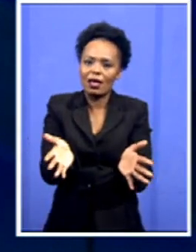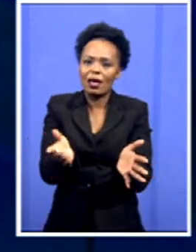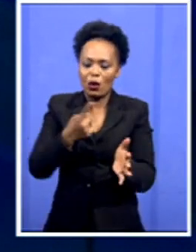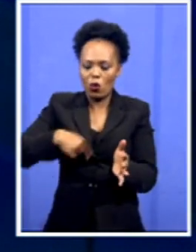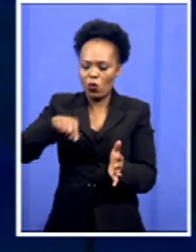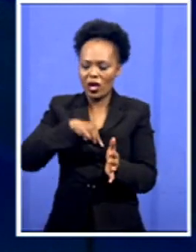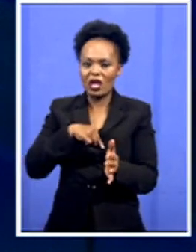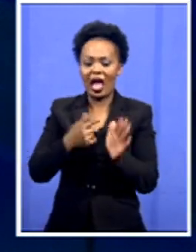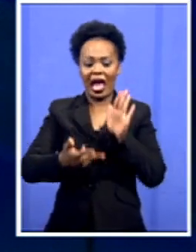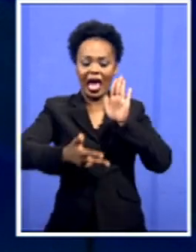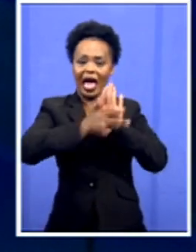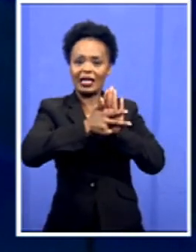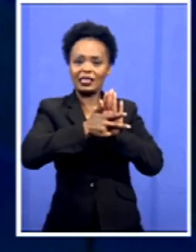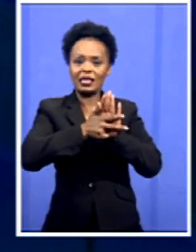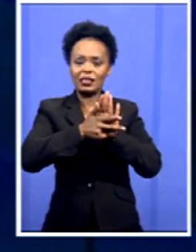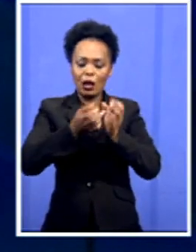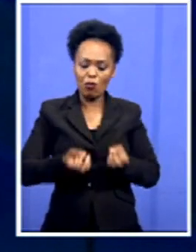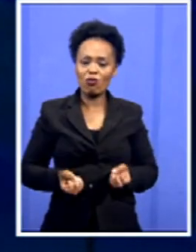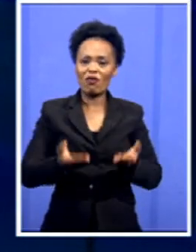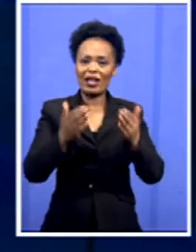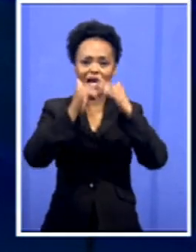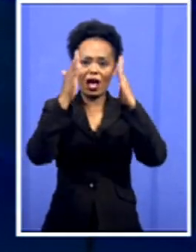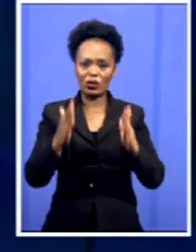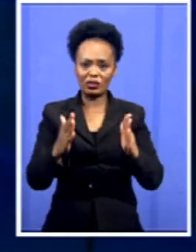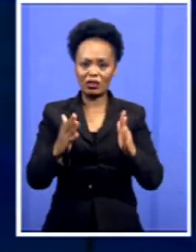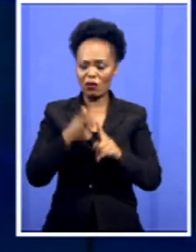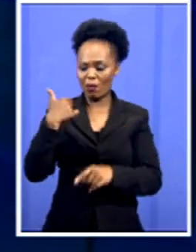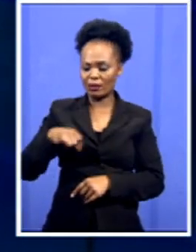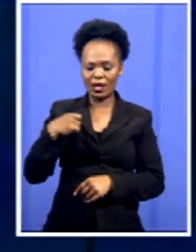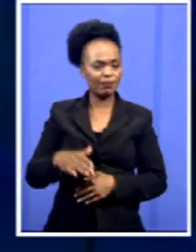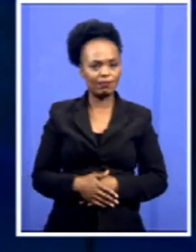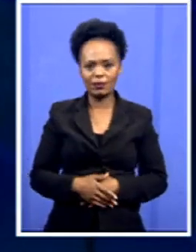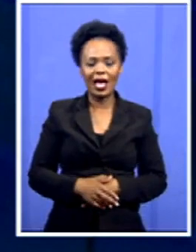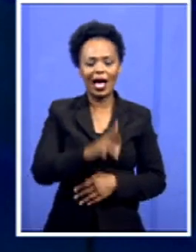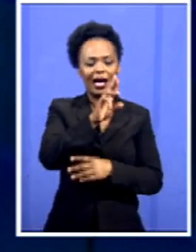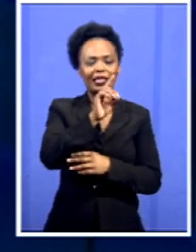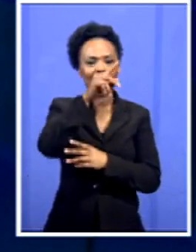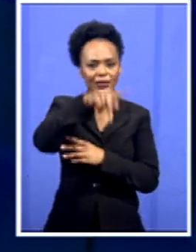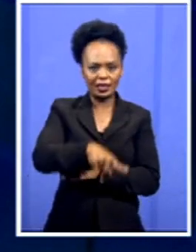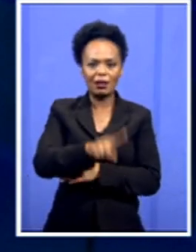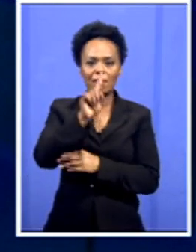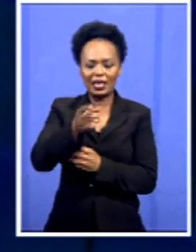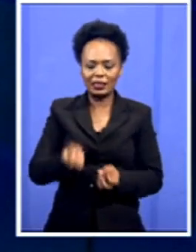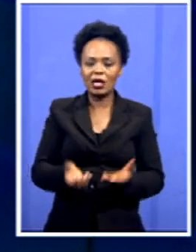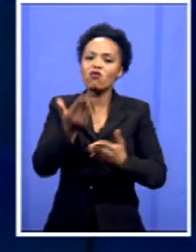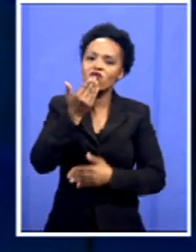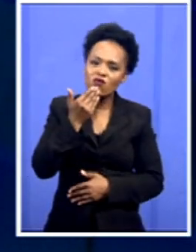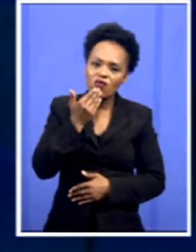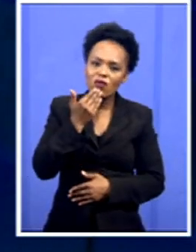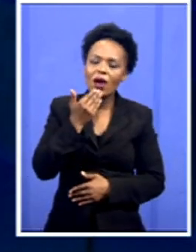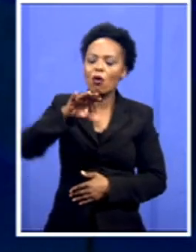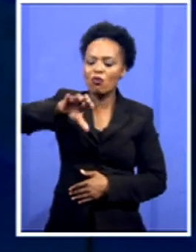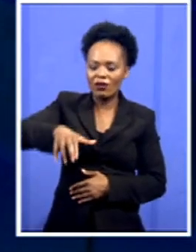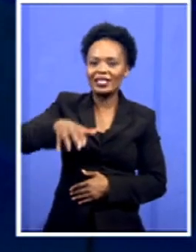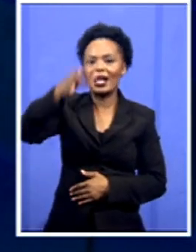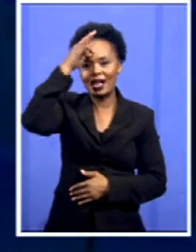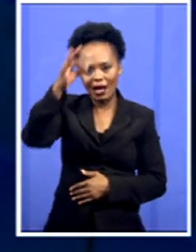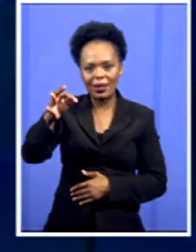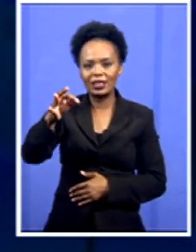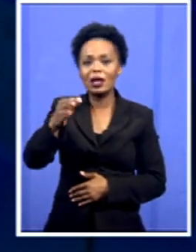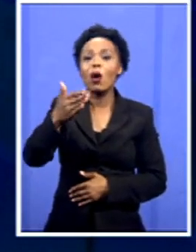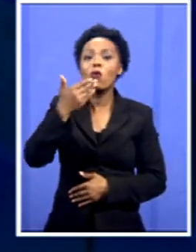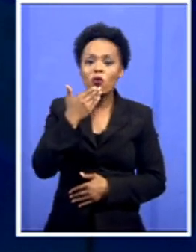housing as a municipality. RDPs are constructed by provincial government, which is ANC-led. You know, in